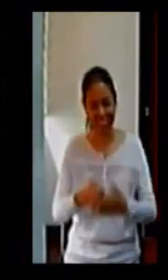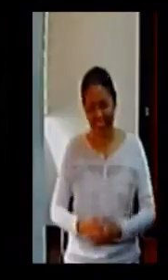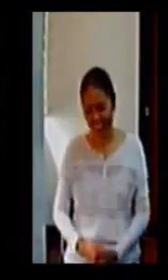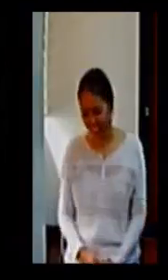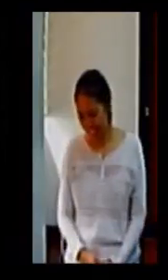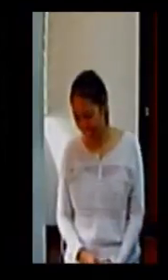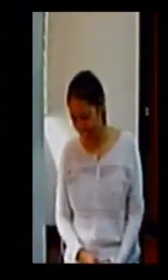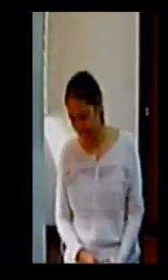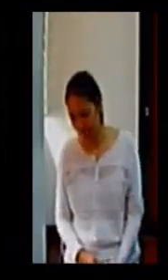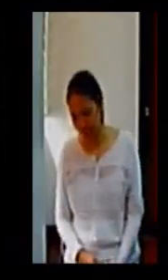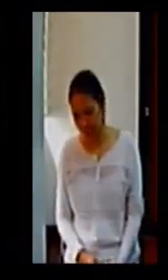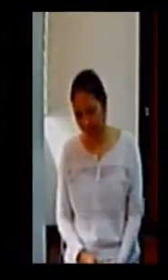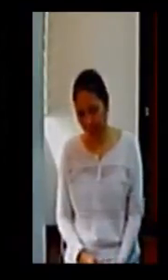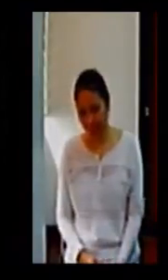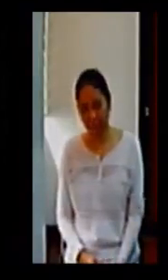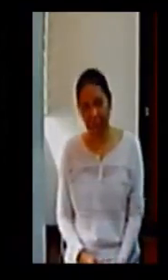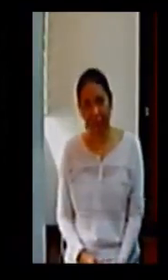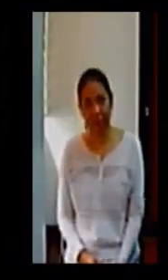break.